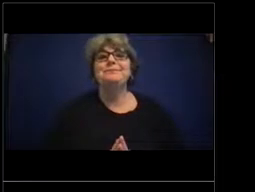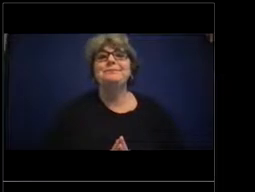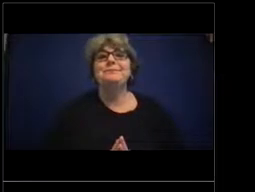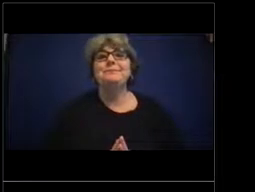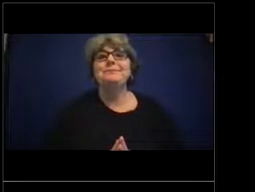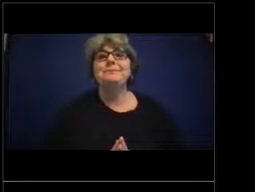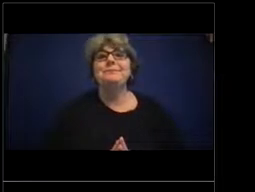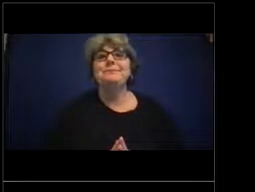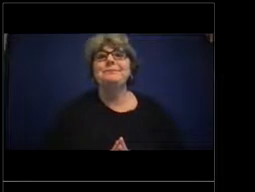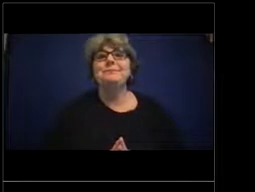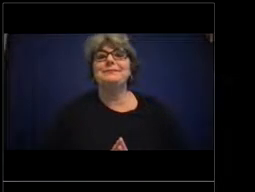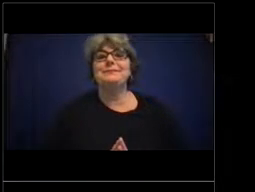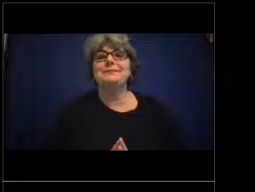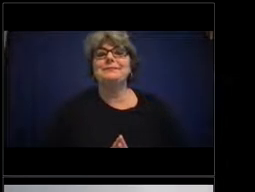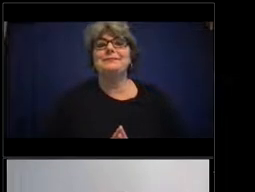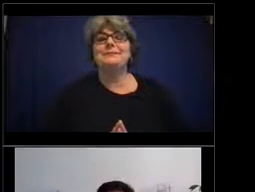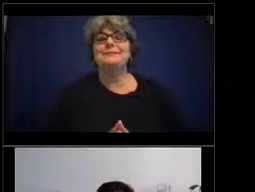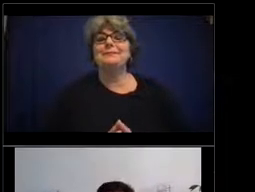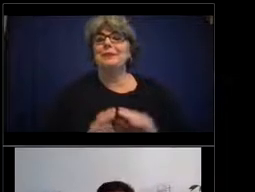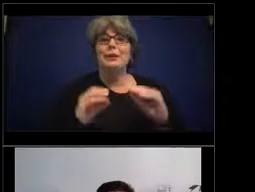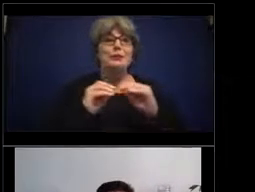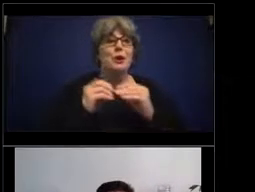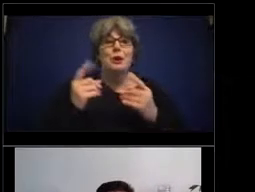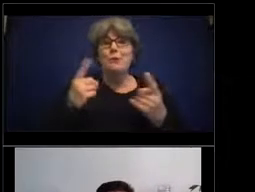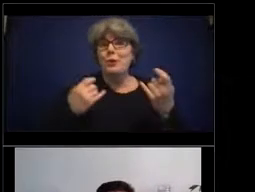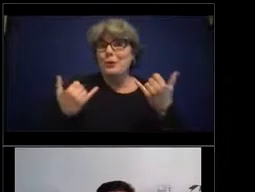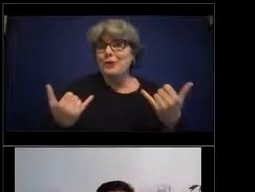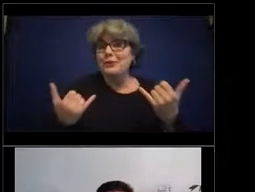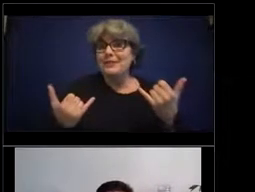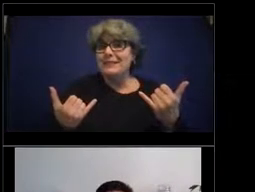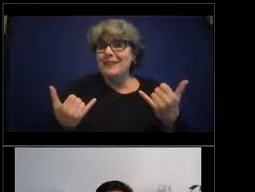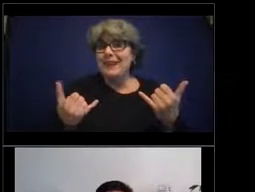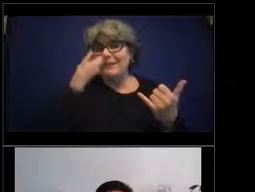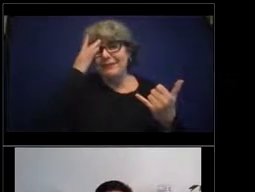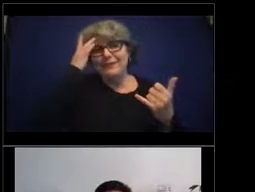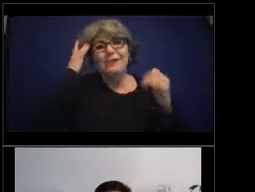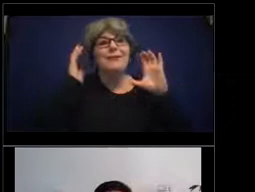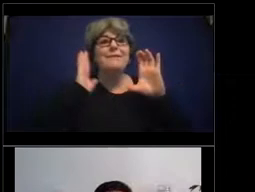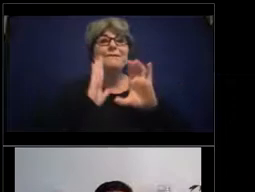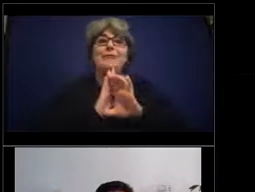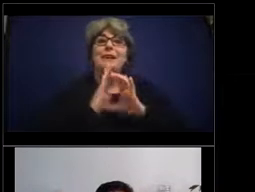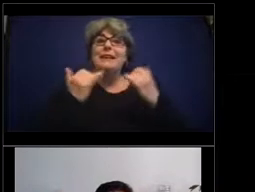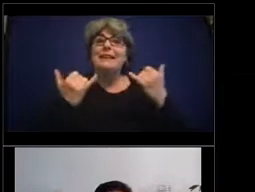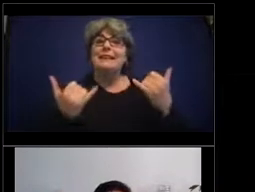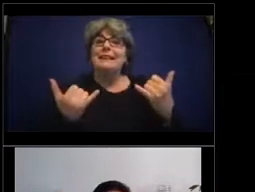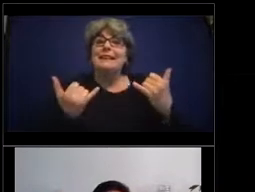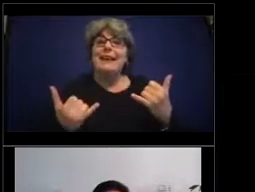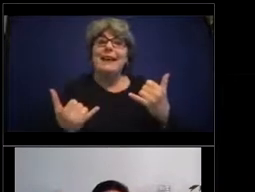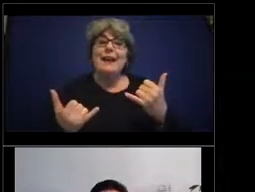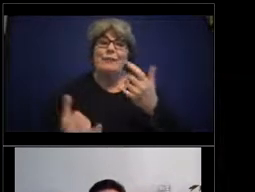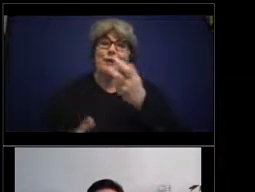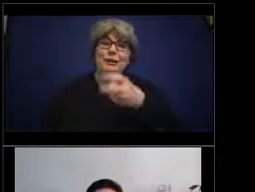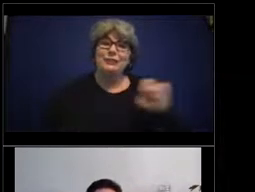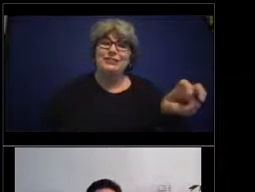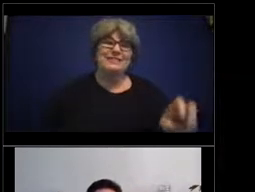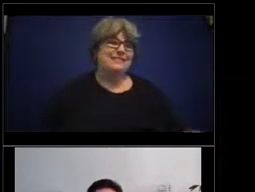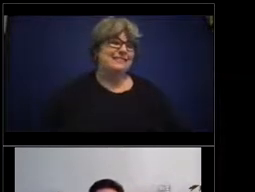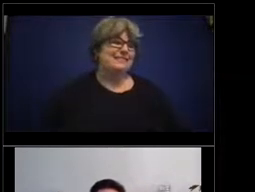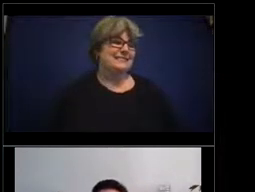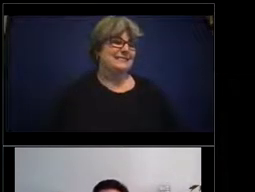All right. Well, we don't have any other questions coming in for this photo, so I think we can transition. Yeah,